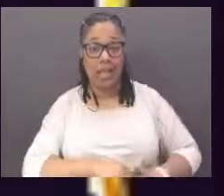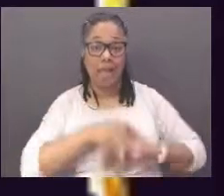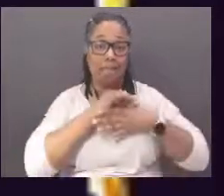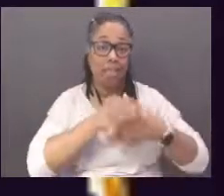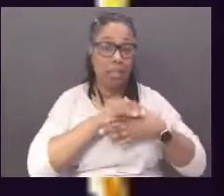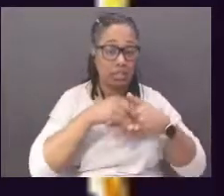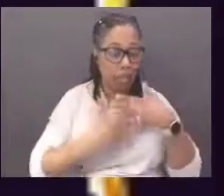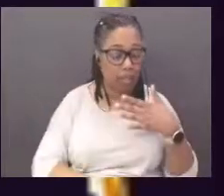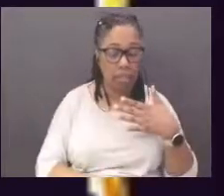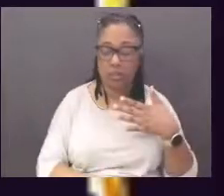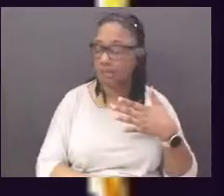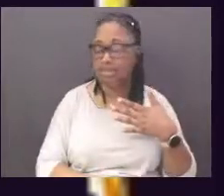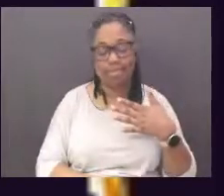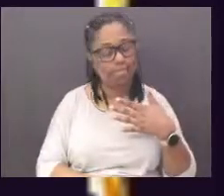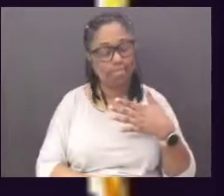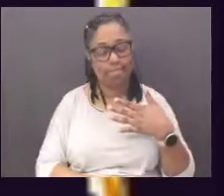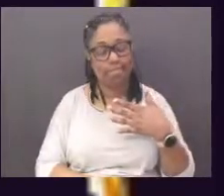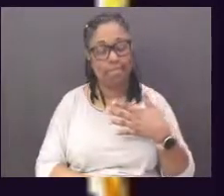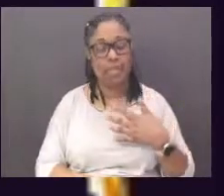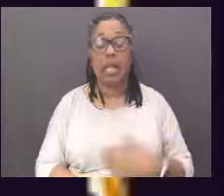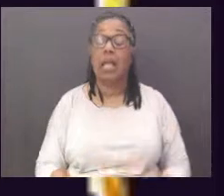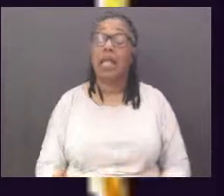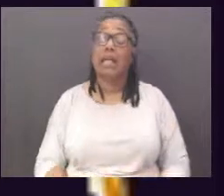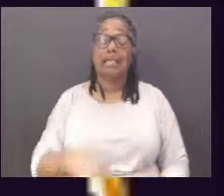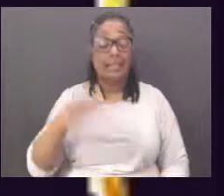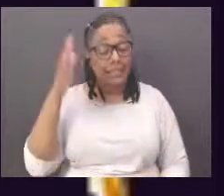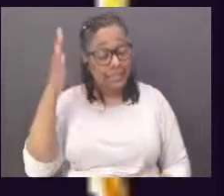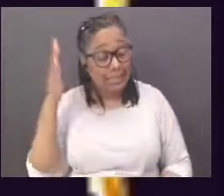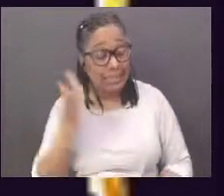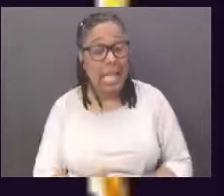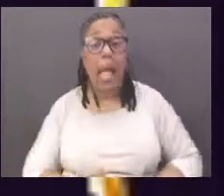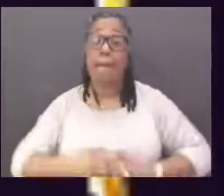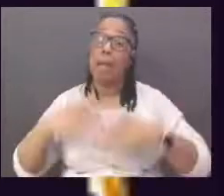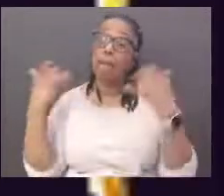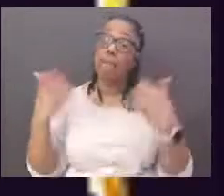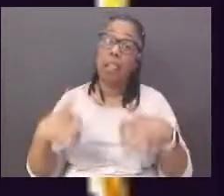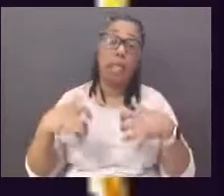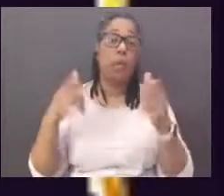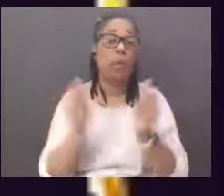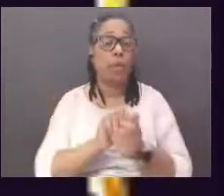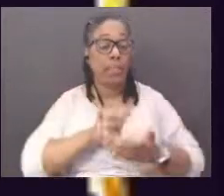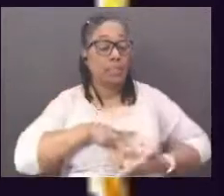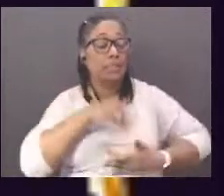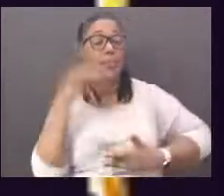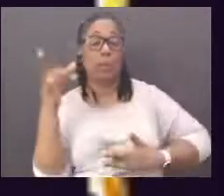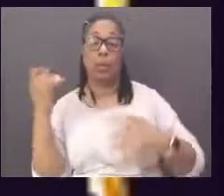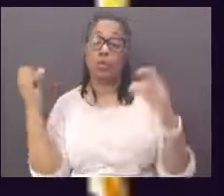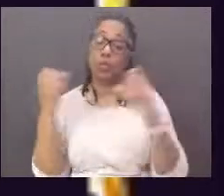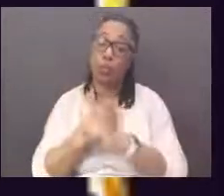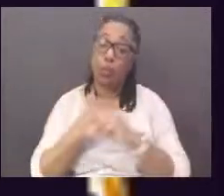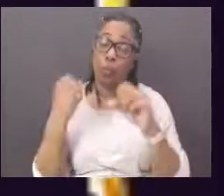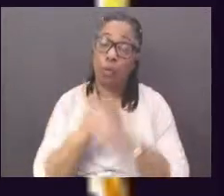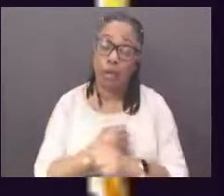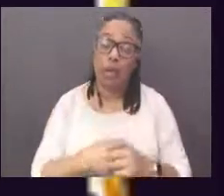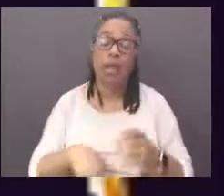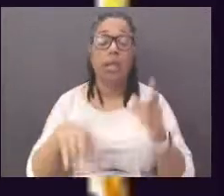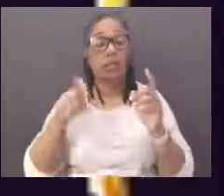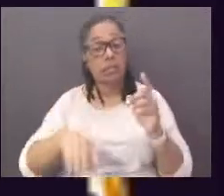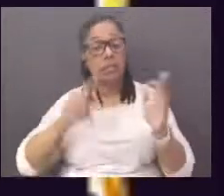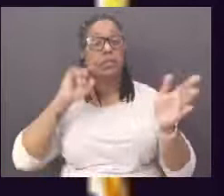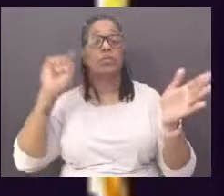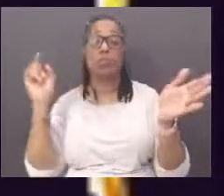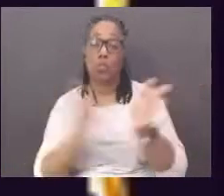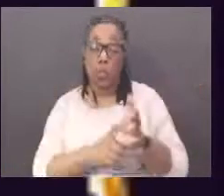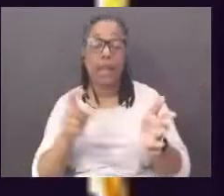taking spiritual warfare lightly and start recognizing it for what it is. When the name of Jesus